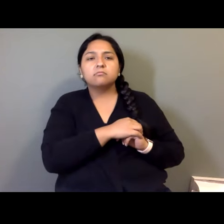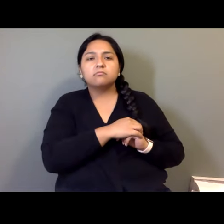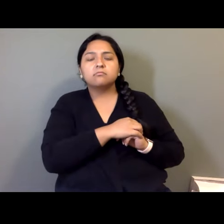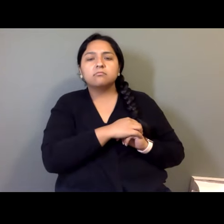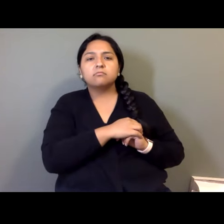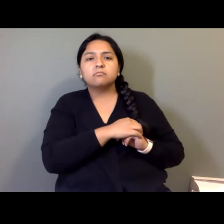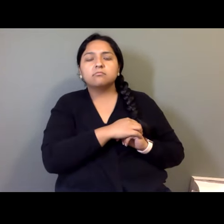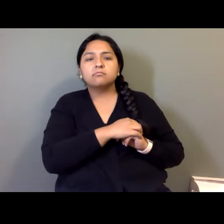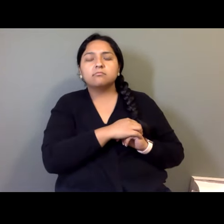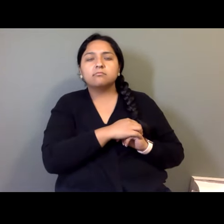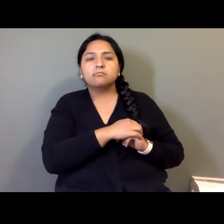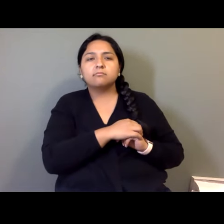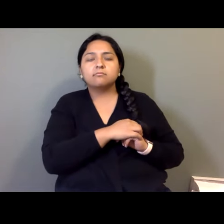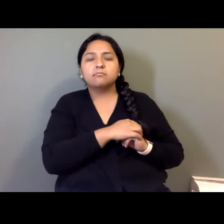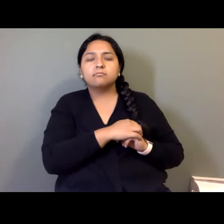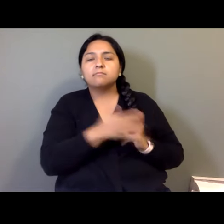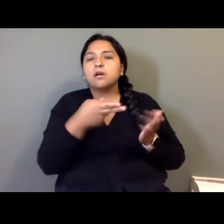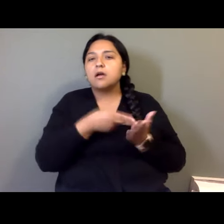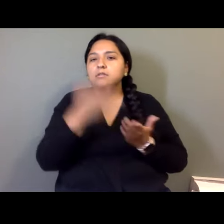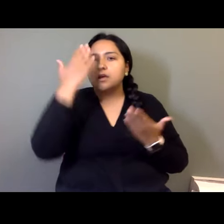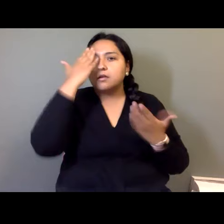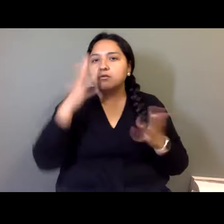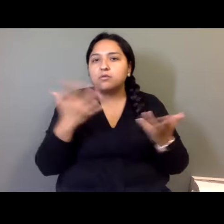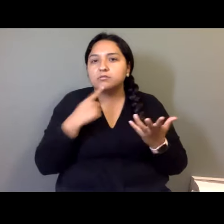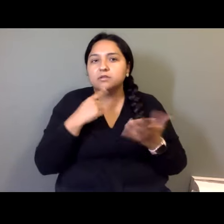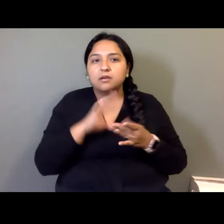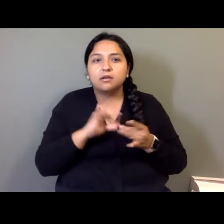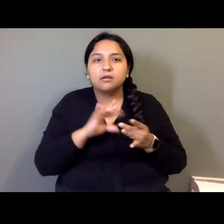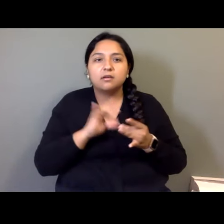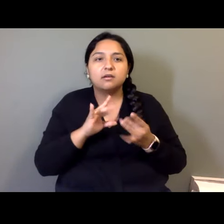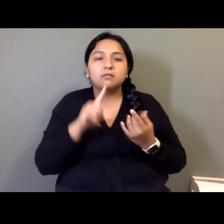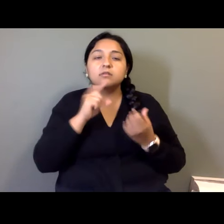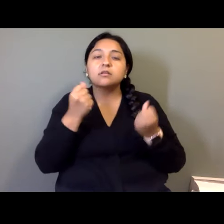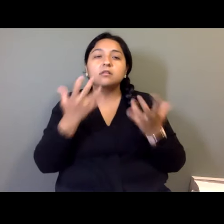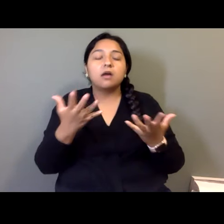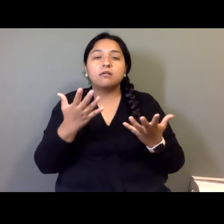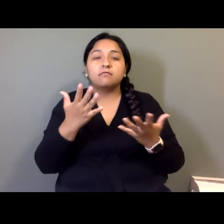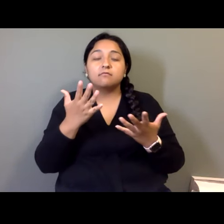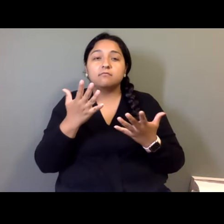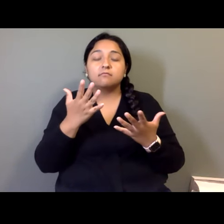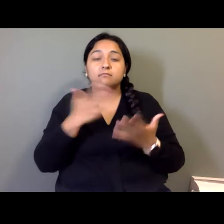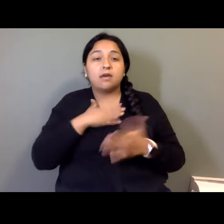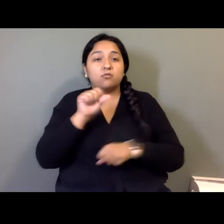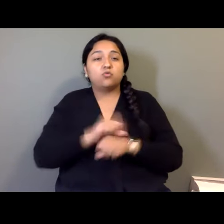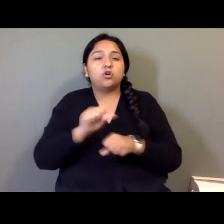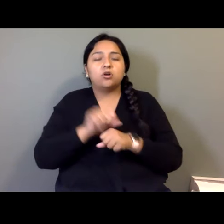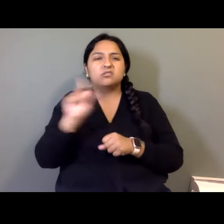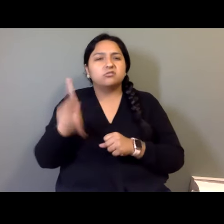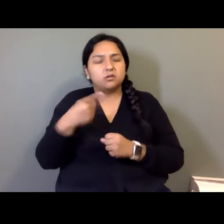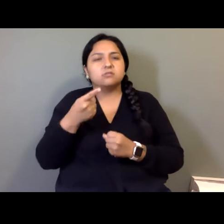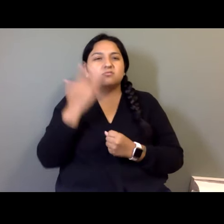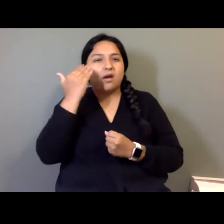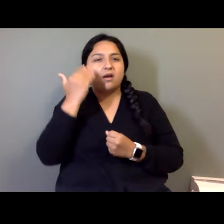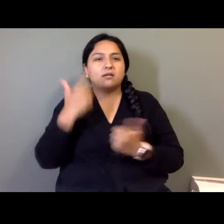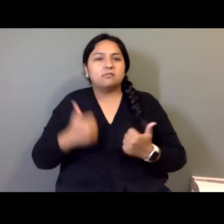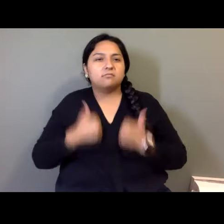I don't know what to say, because, like, a lot of this work is, like, really just lived experience. But it's, yeah, I think that,